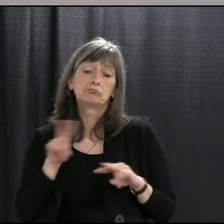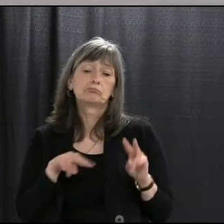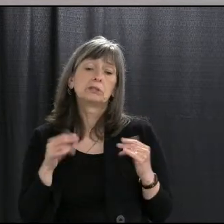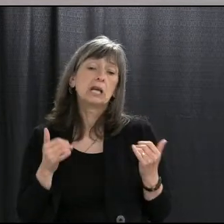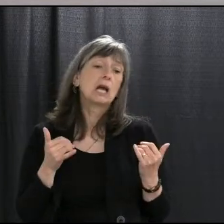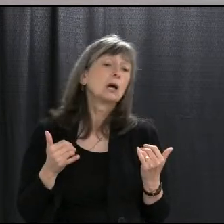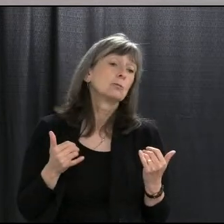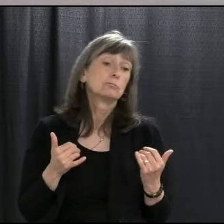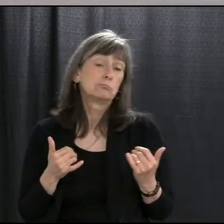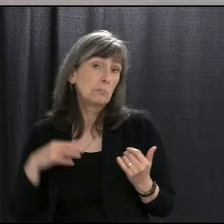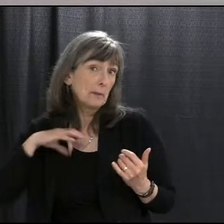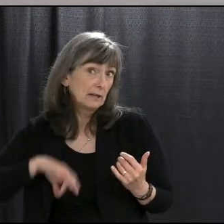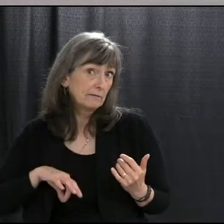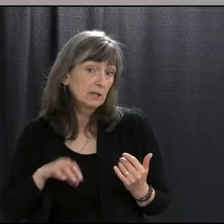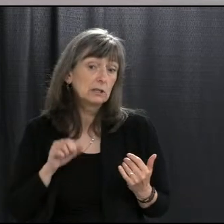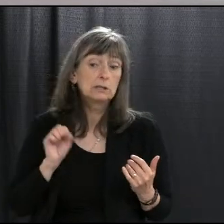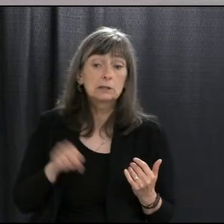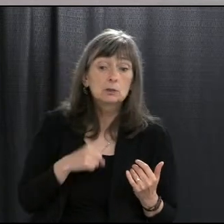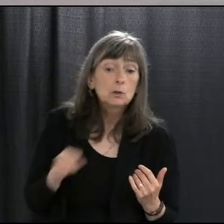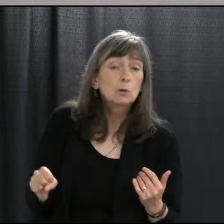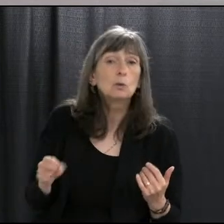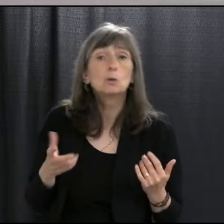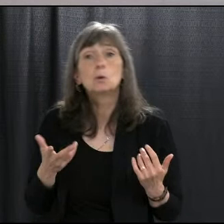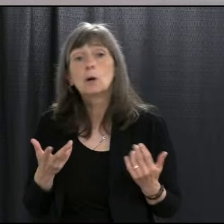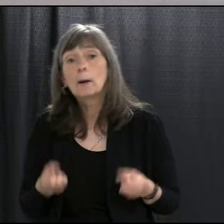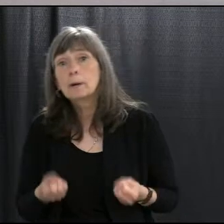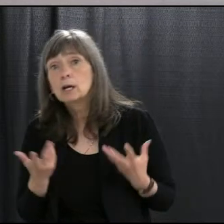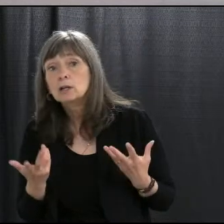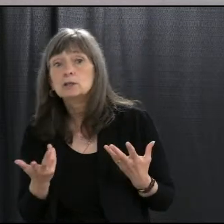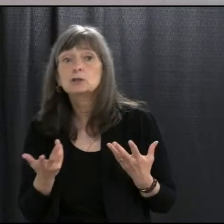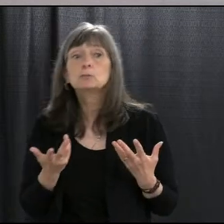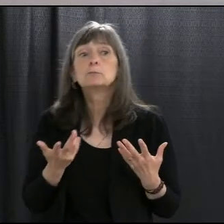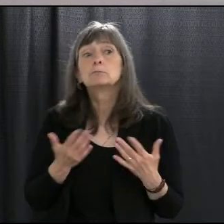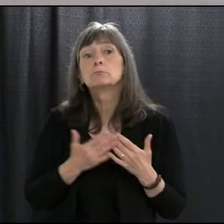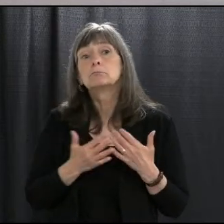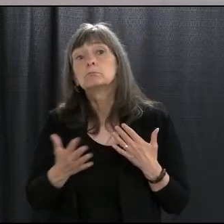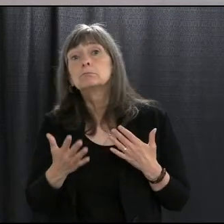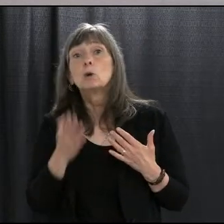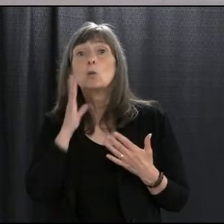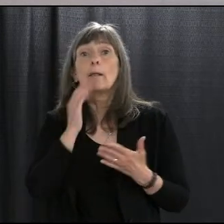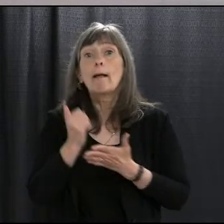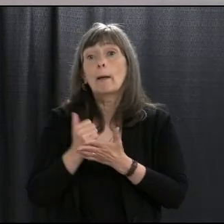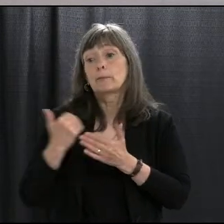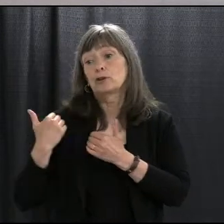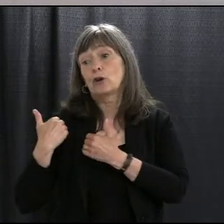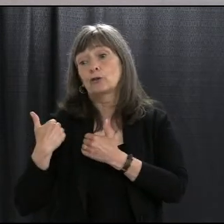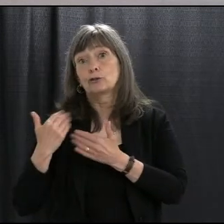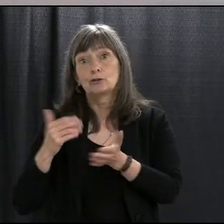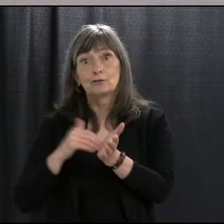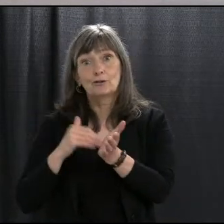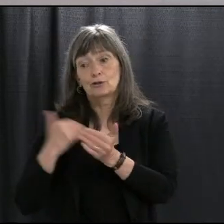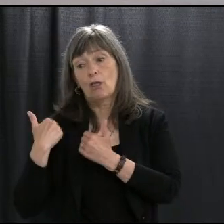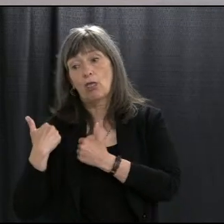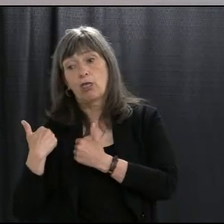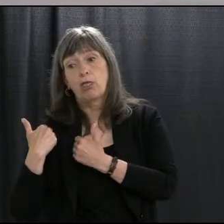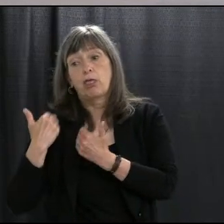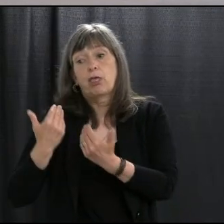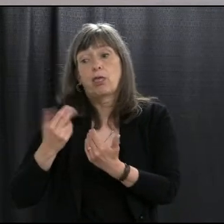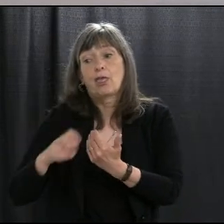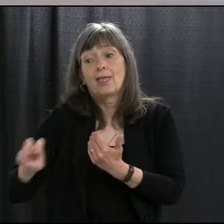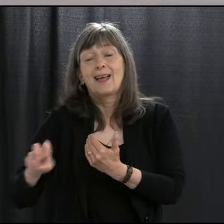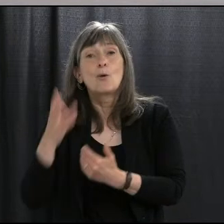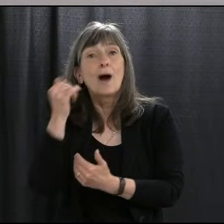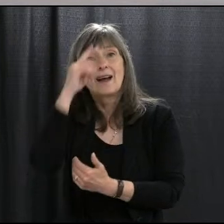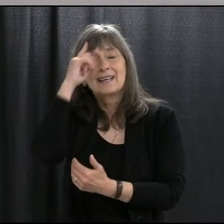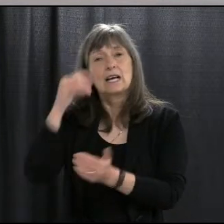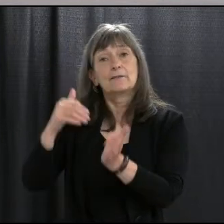the value that they bring to our system, how it will lighten the load of physicians, because a physician assistant can do